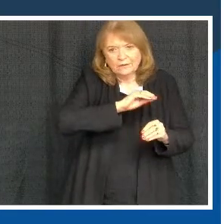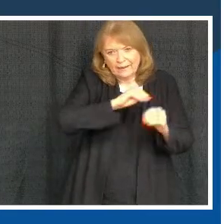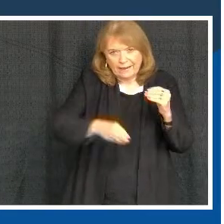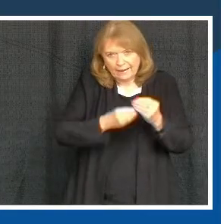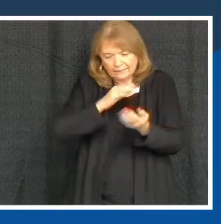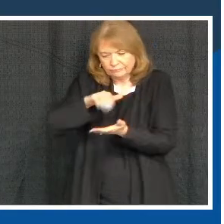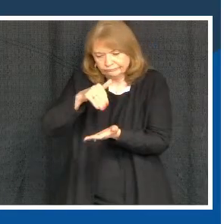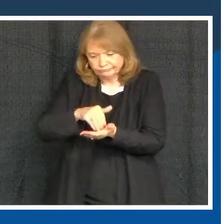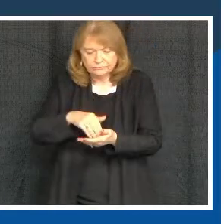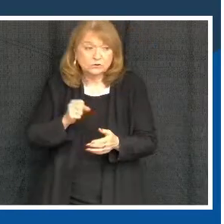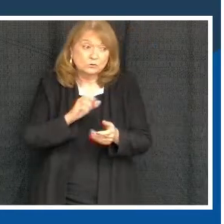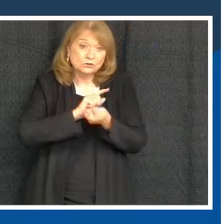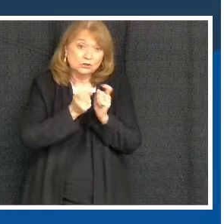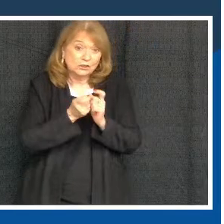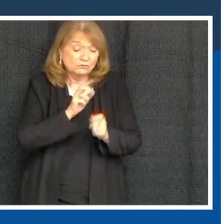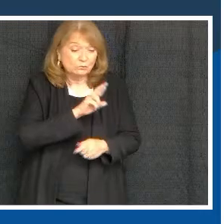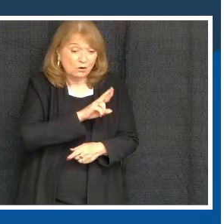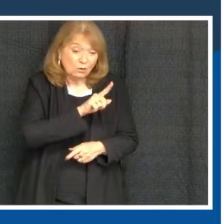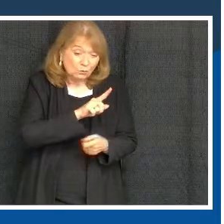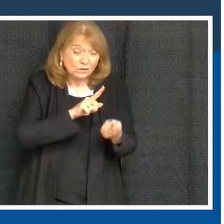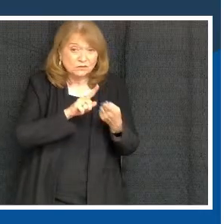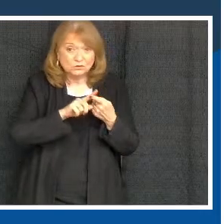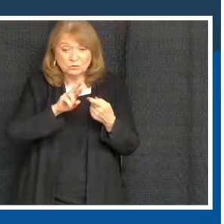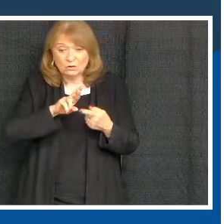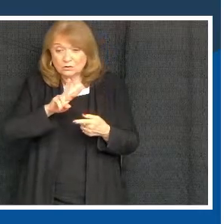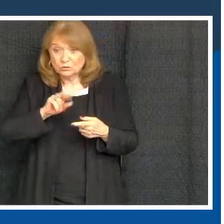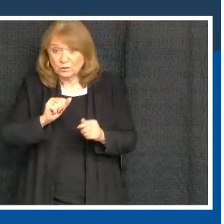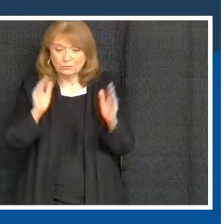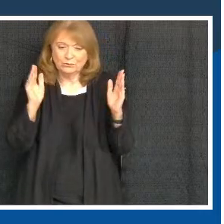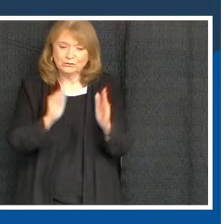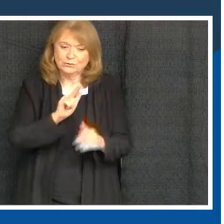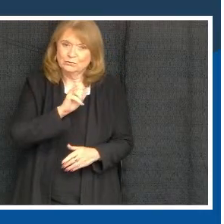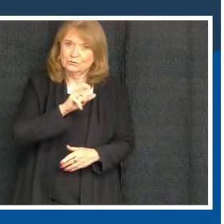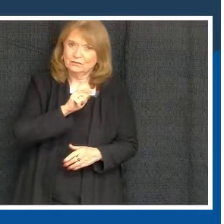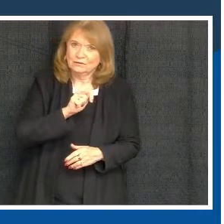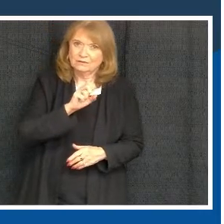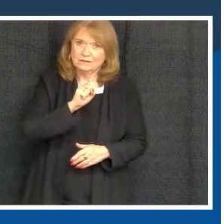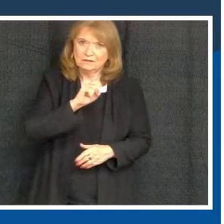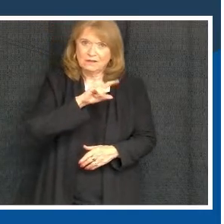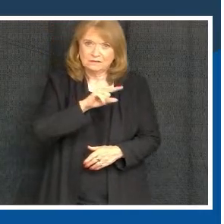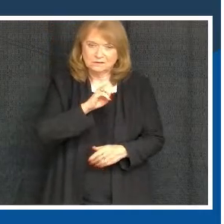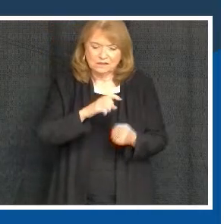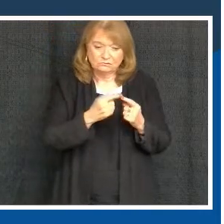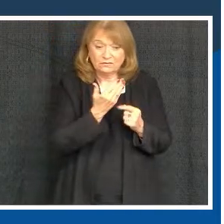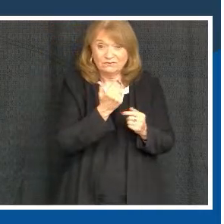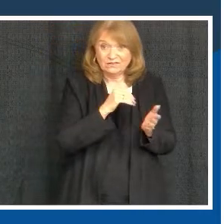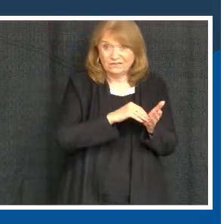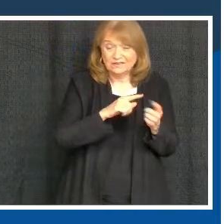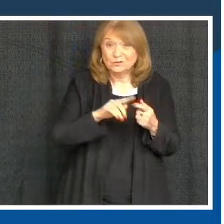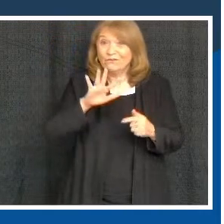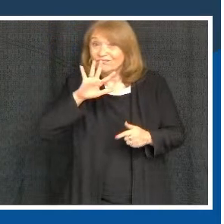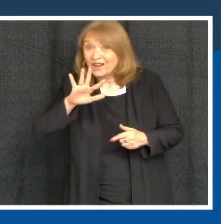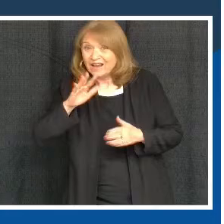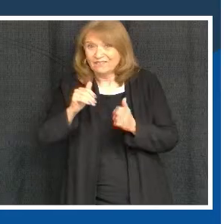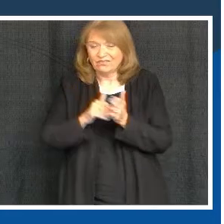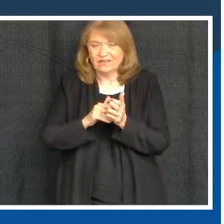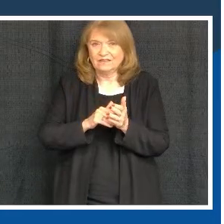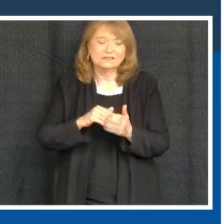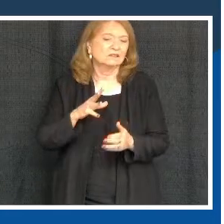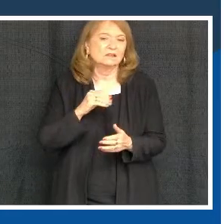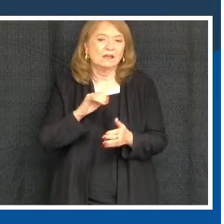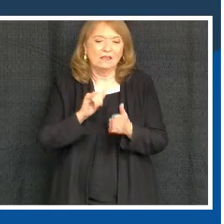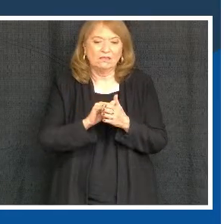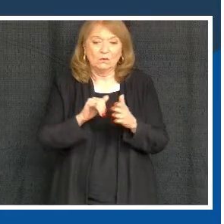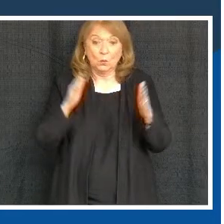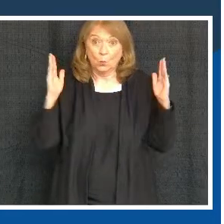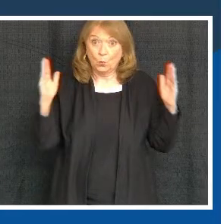from R1 to R2A would reduce the minimum lot size from 15,000 square feet to 5,000 square feet, and the lot width